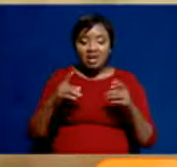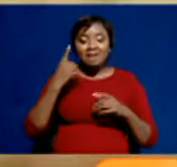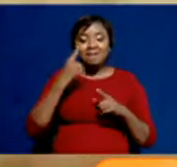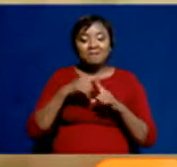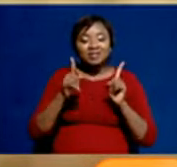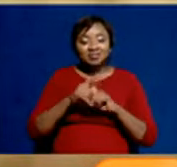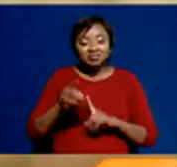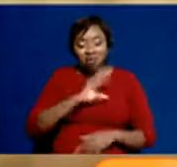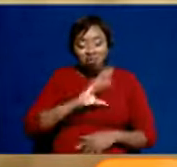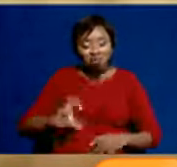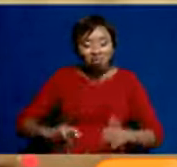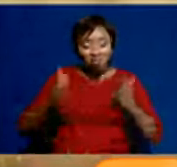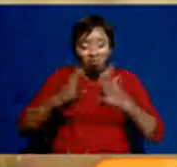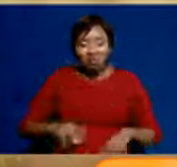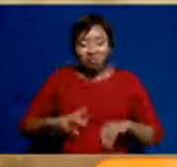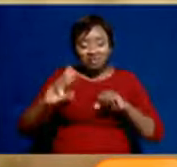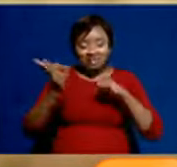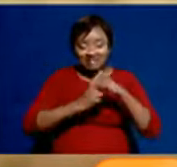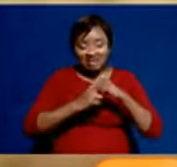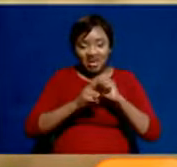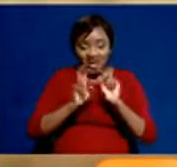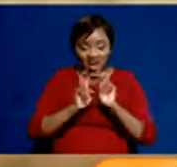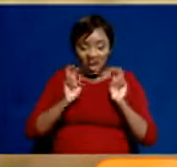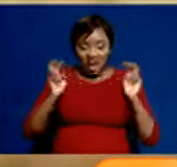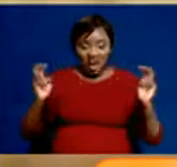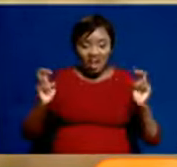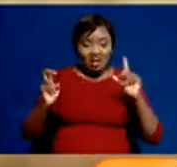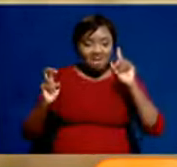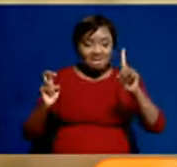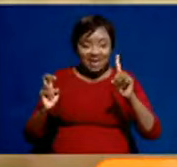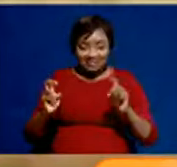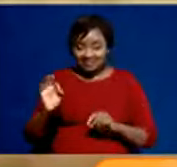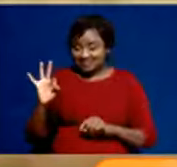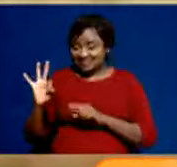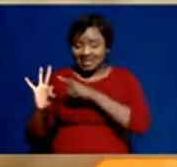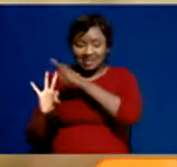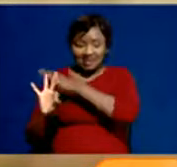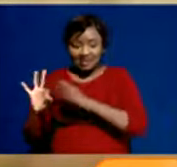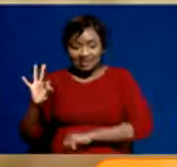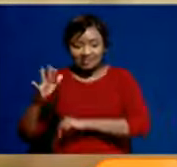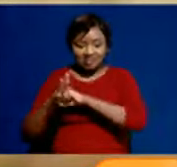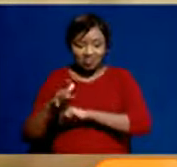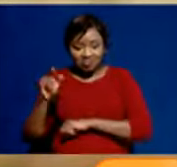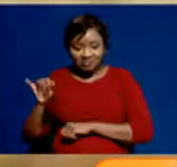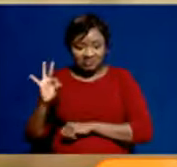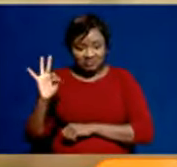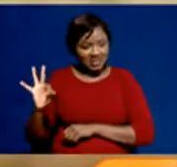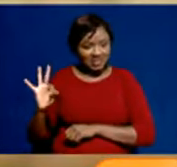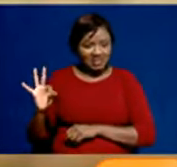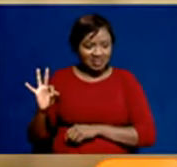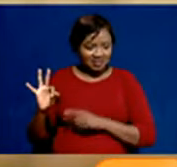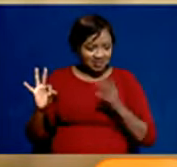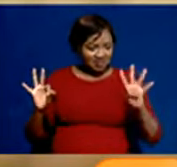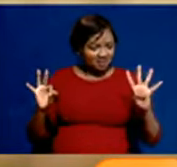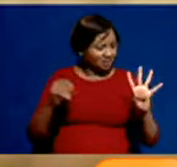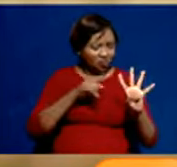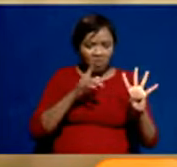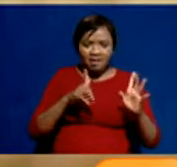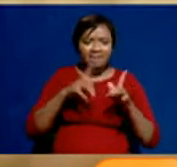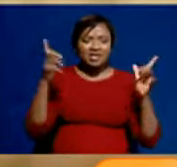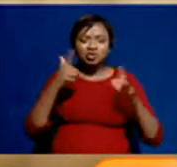that and the court trashes them, it's basically legitimizing that 3 can overrule 4 in a